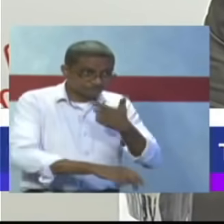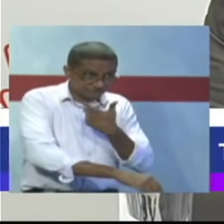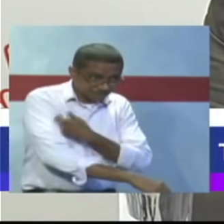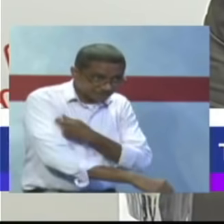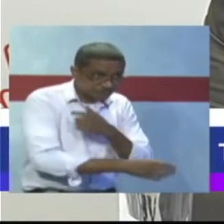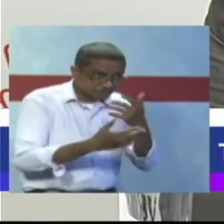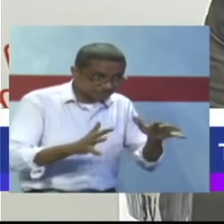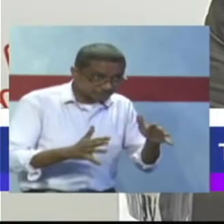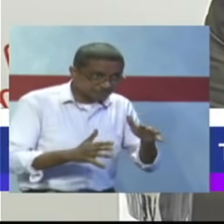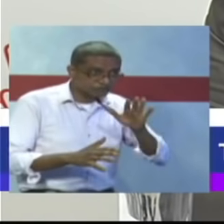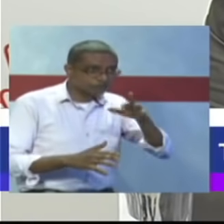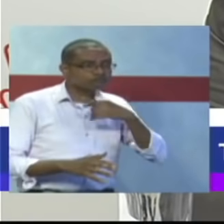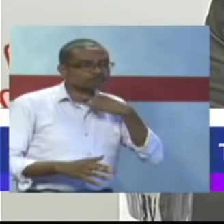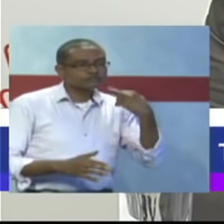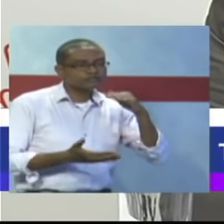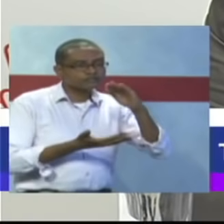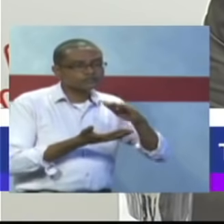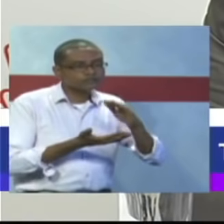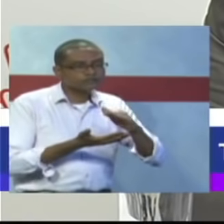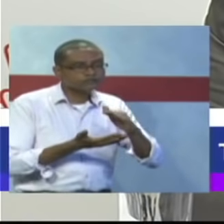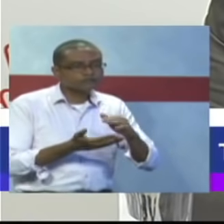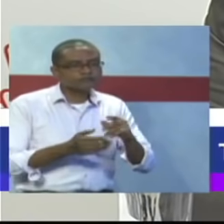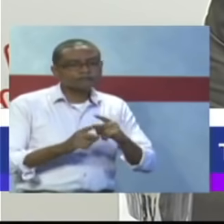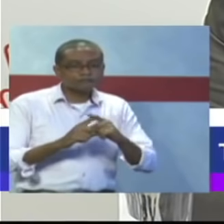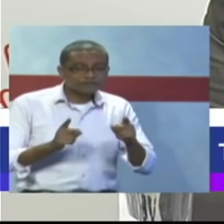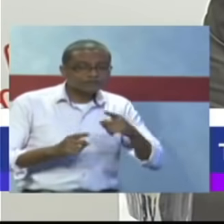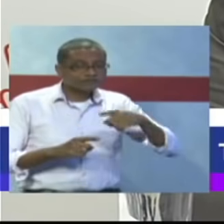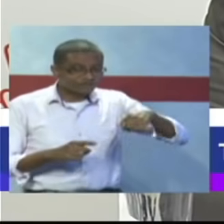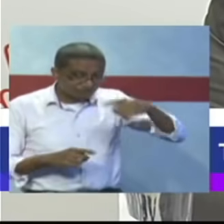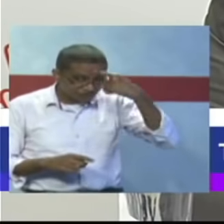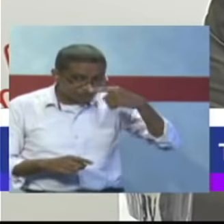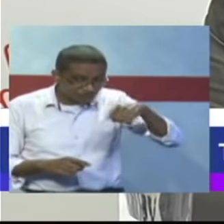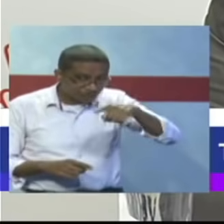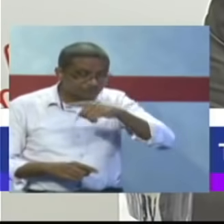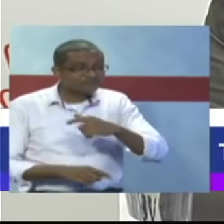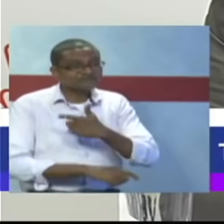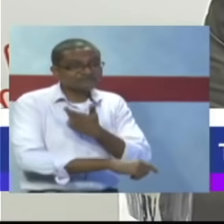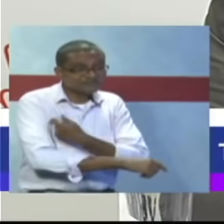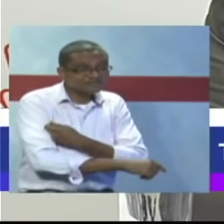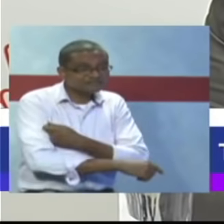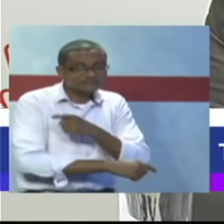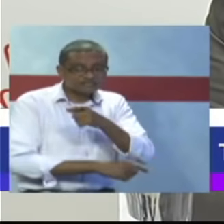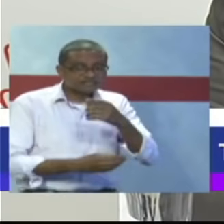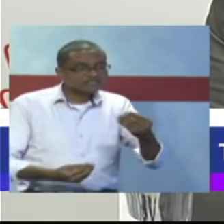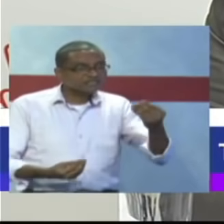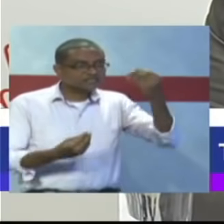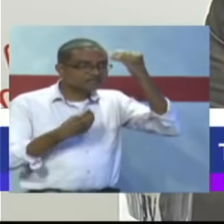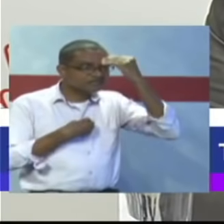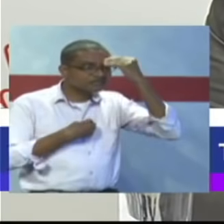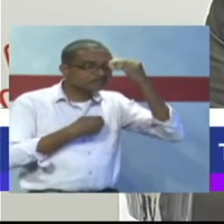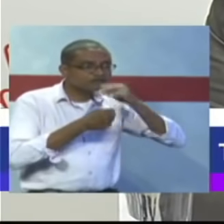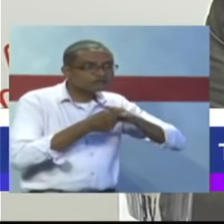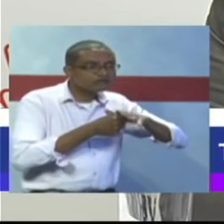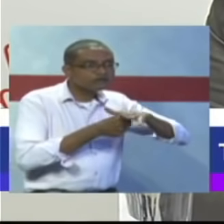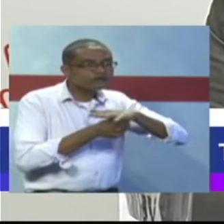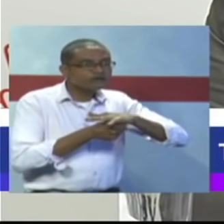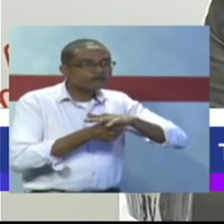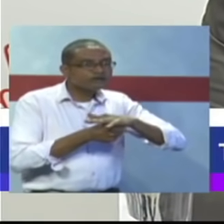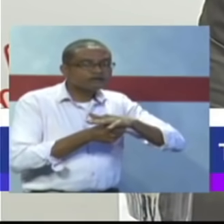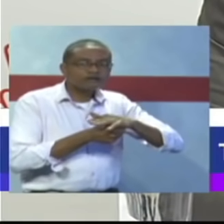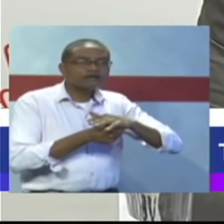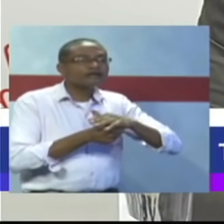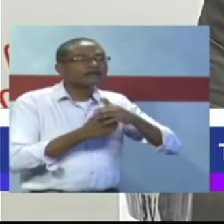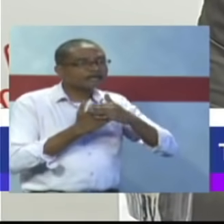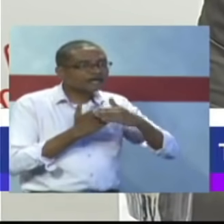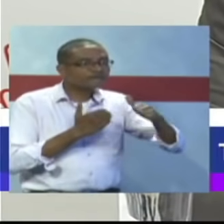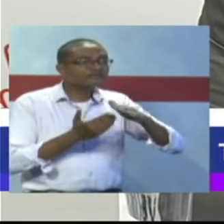been vaccinated and have still had COVID-19 and passed on have generally been individuals who have had